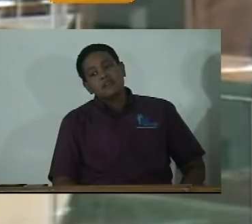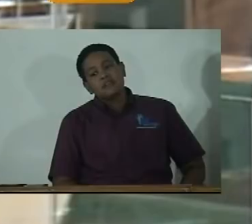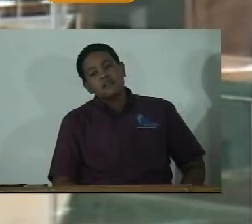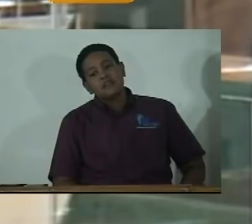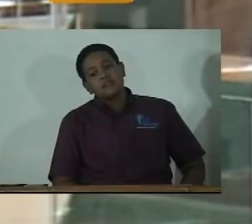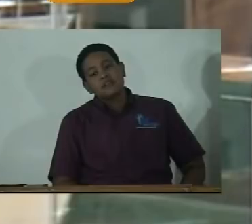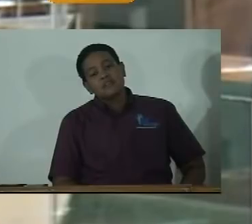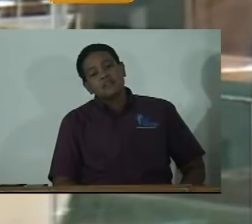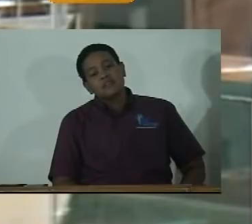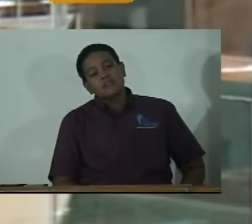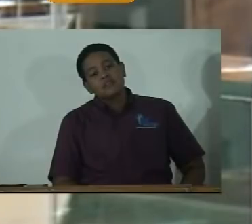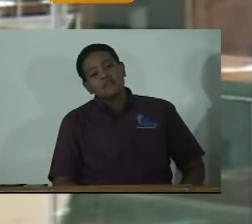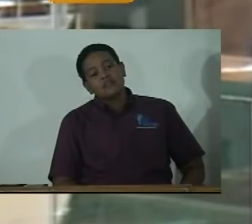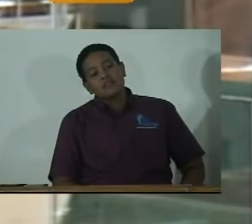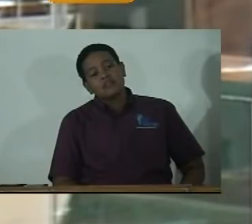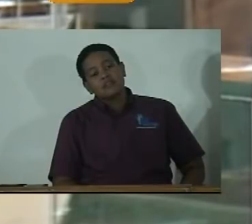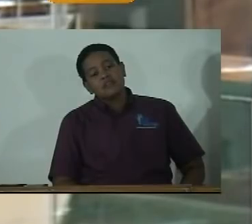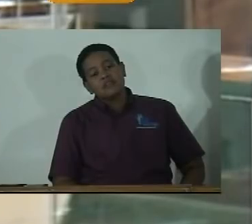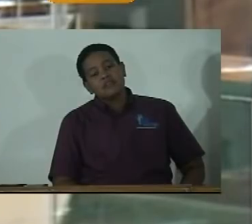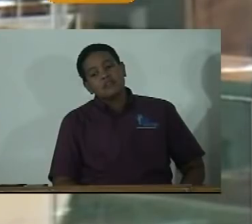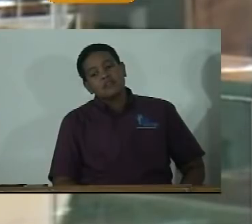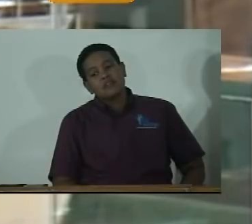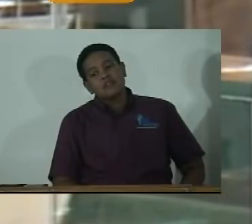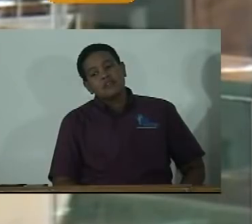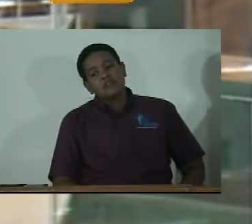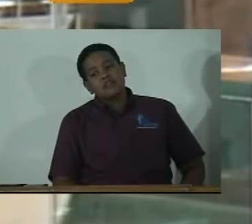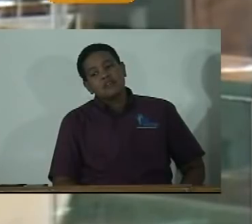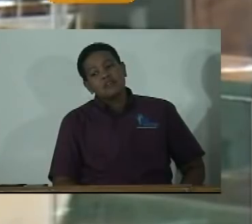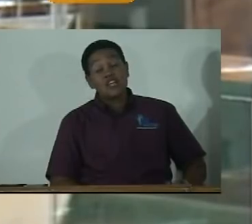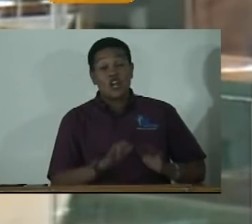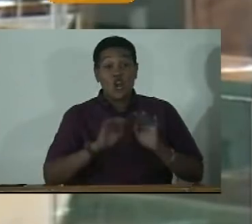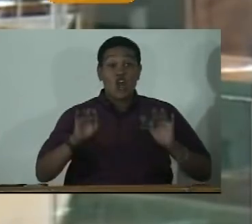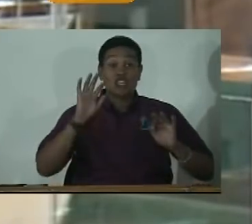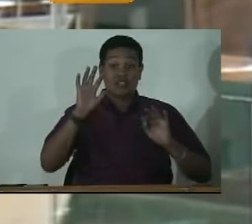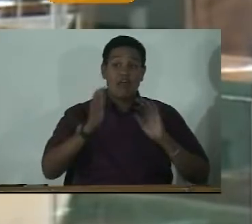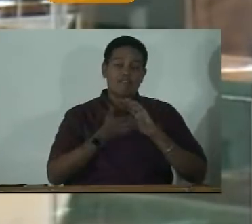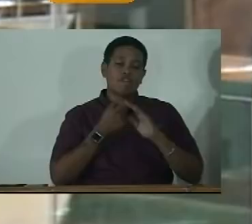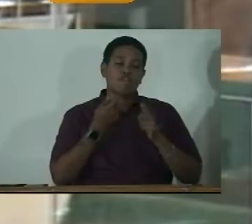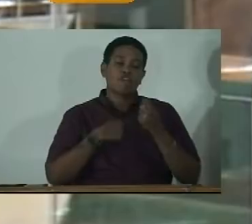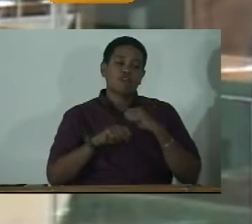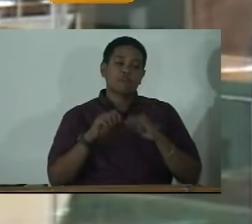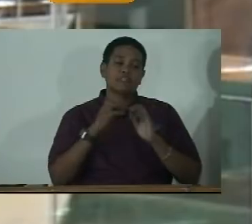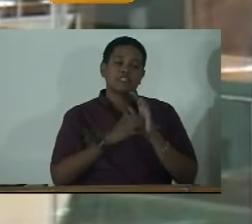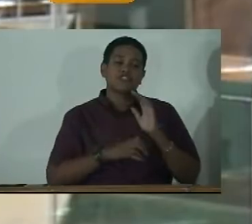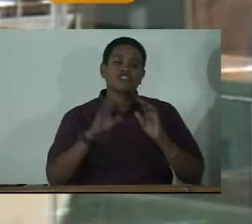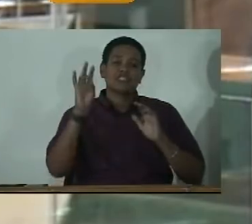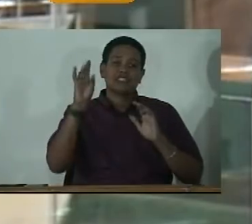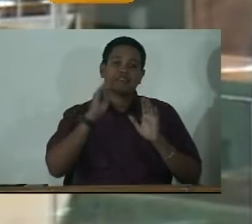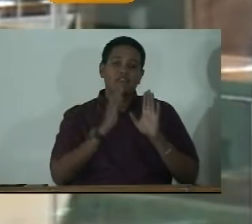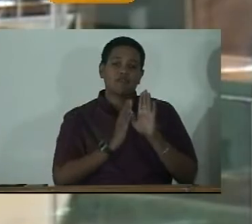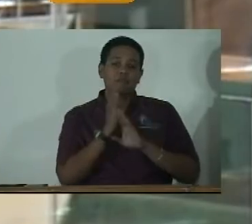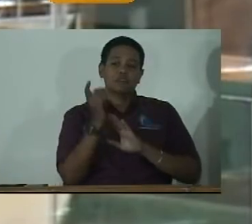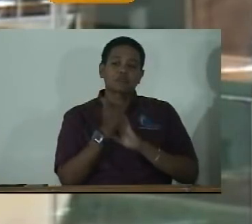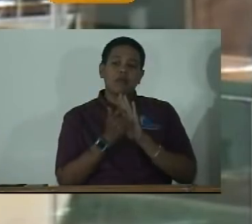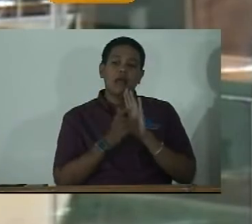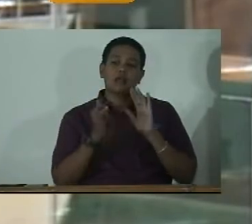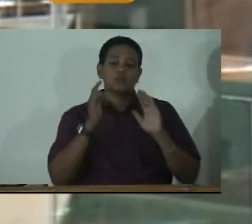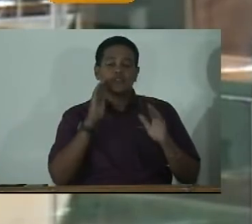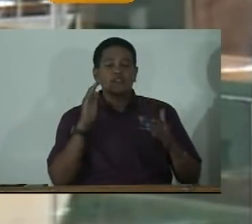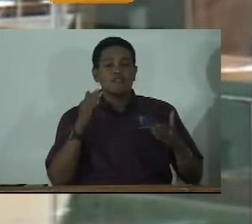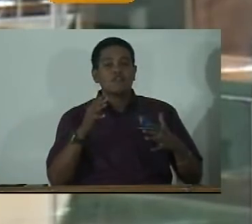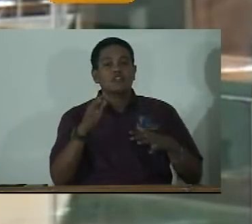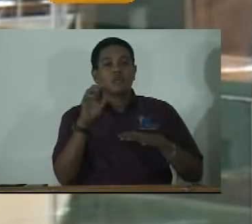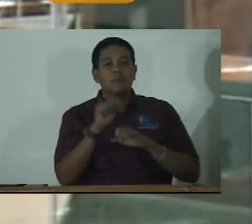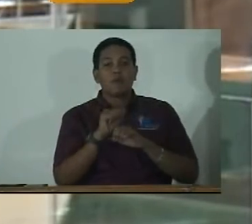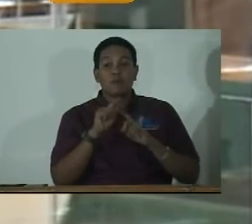Clause 5. This clause proposes to repeal Section 7 of the Principal Act, which deals with the appointment of